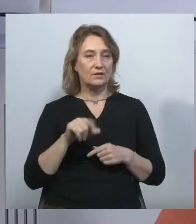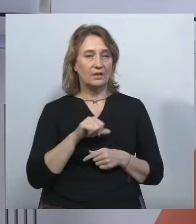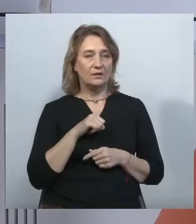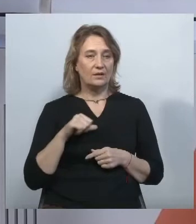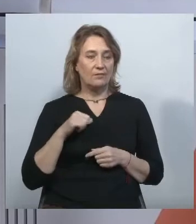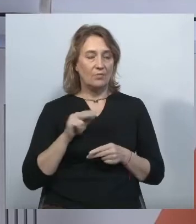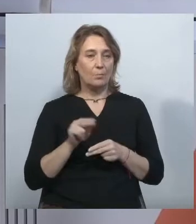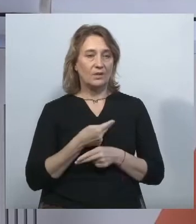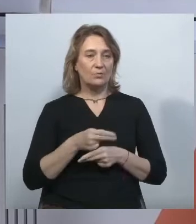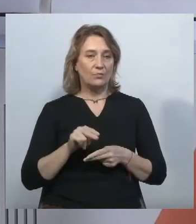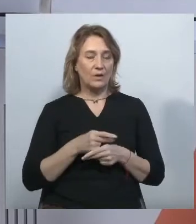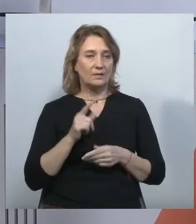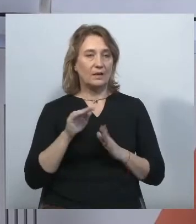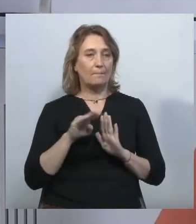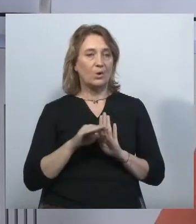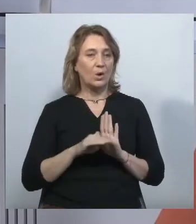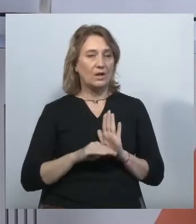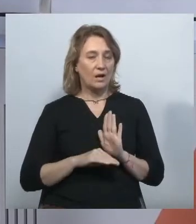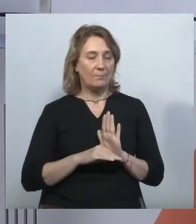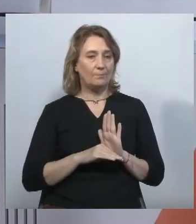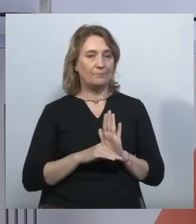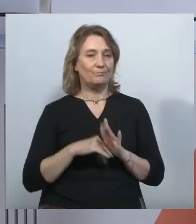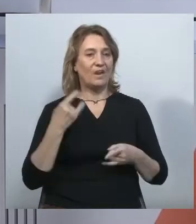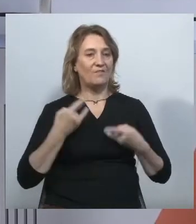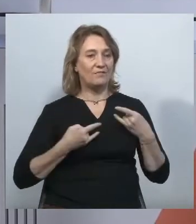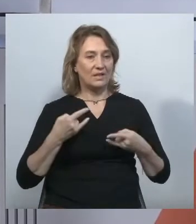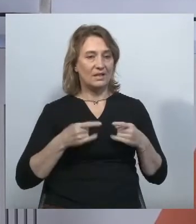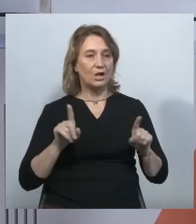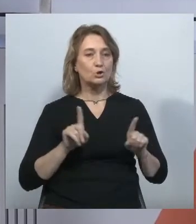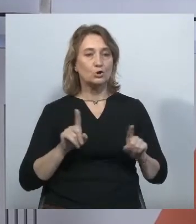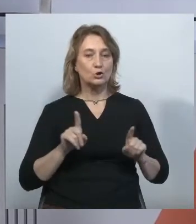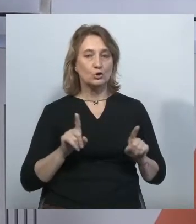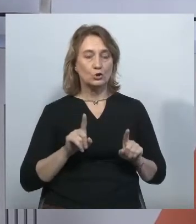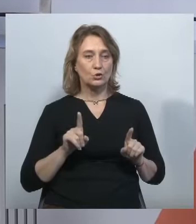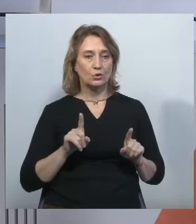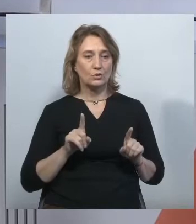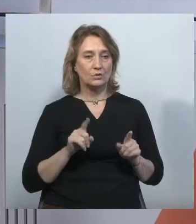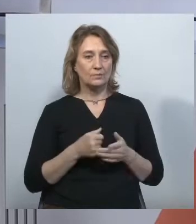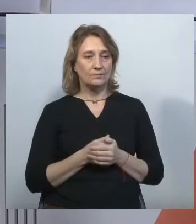journalist when it comes to labeling of programs on air.